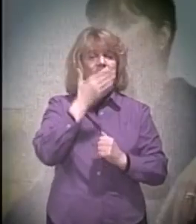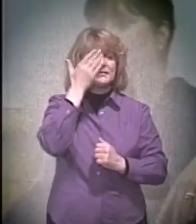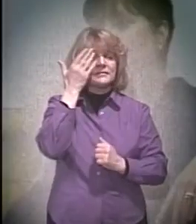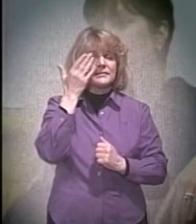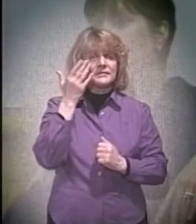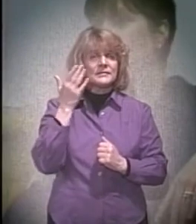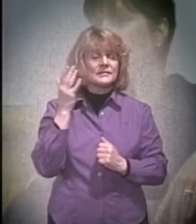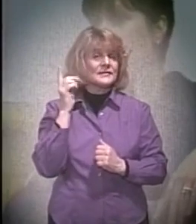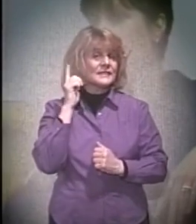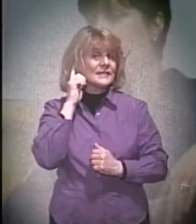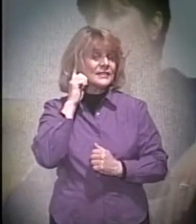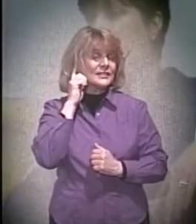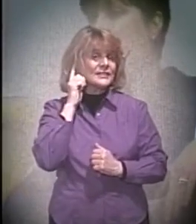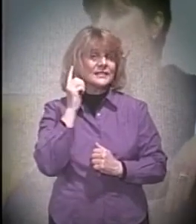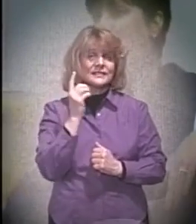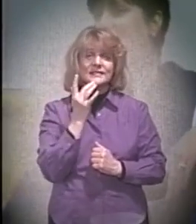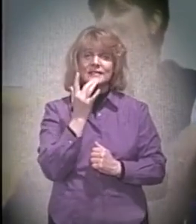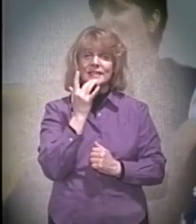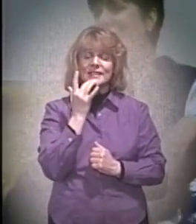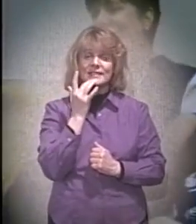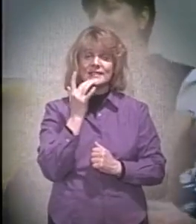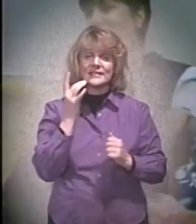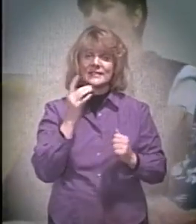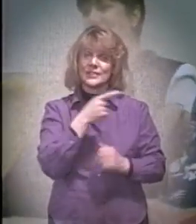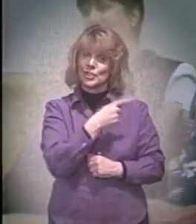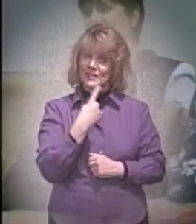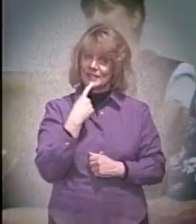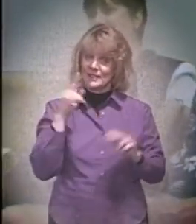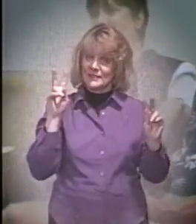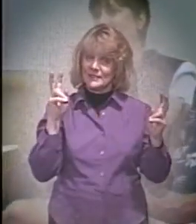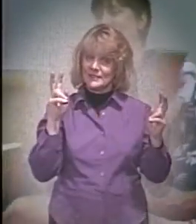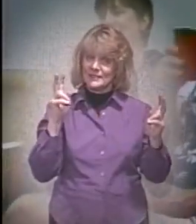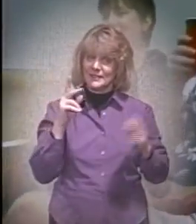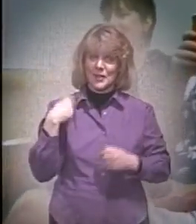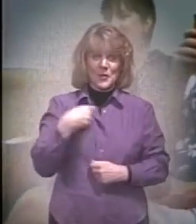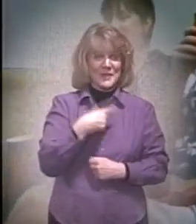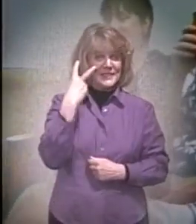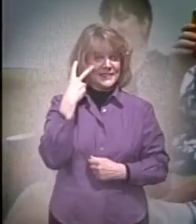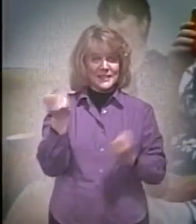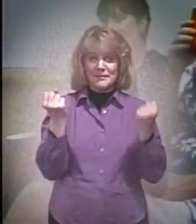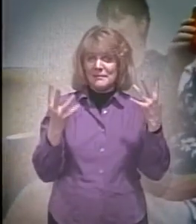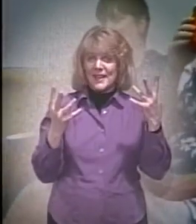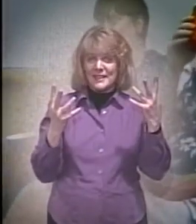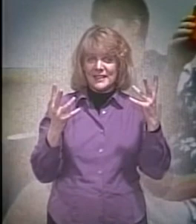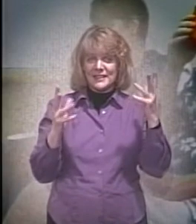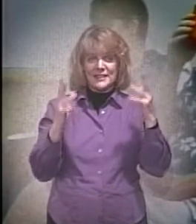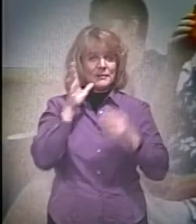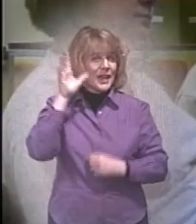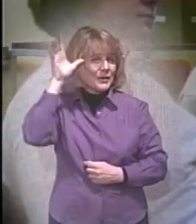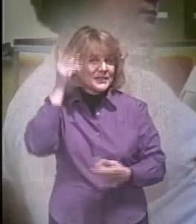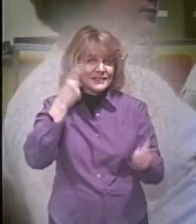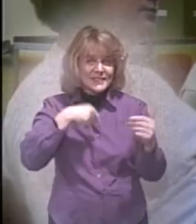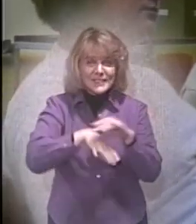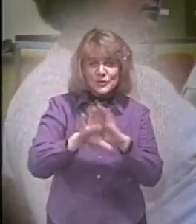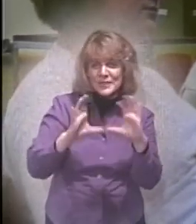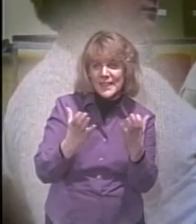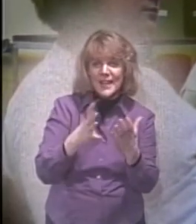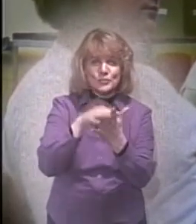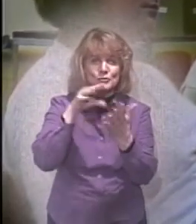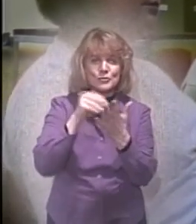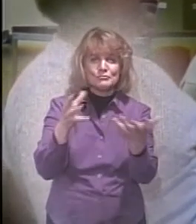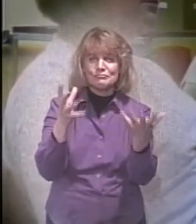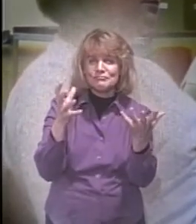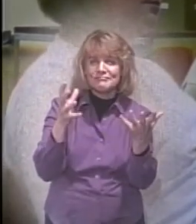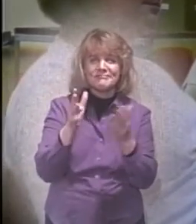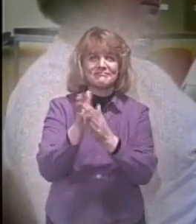What we see is couples coming into class very eager to learn about themselves, what's happening to them, and what's happening